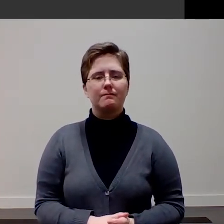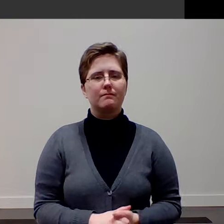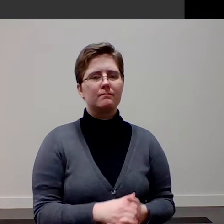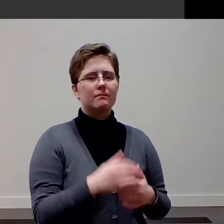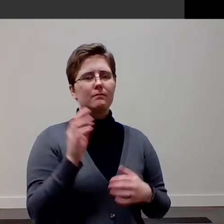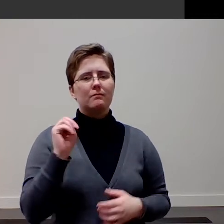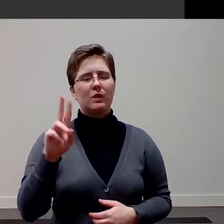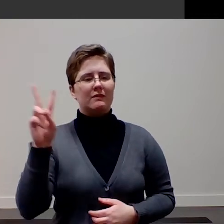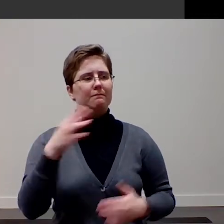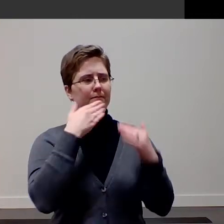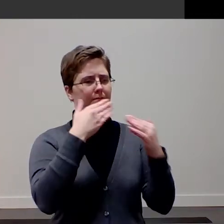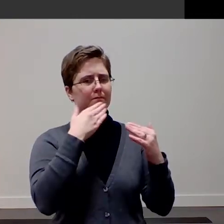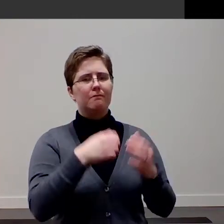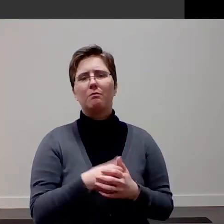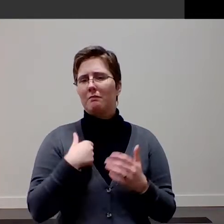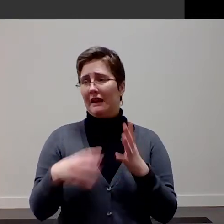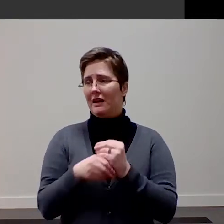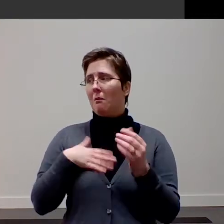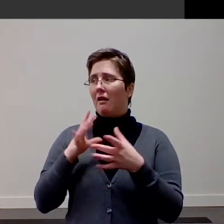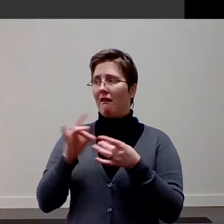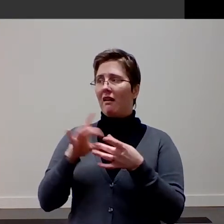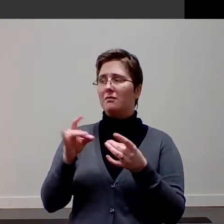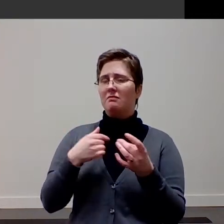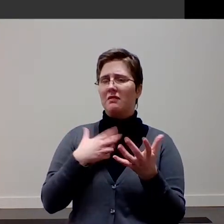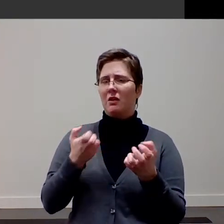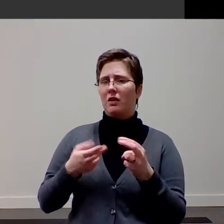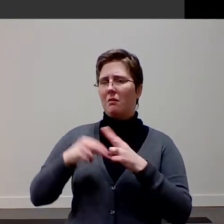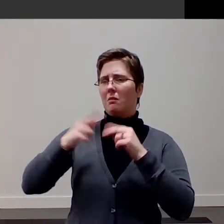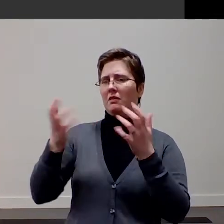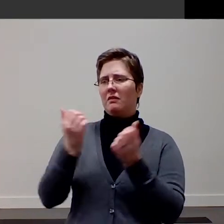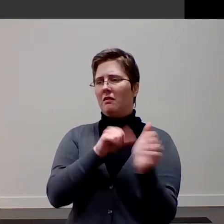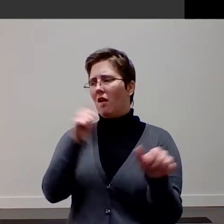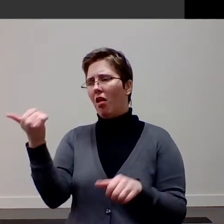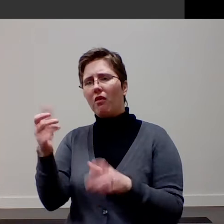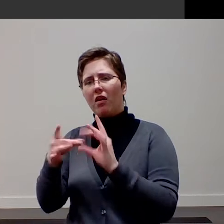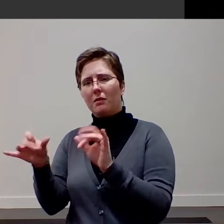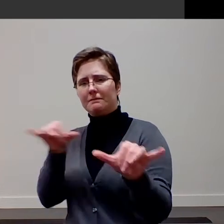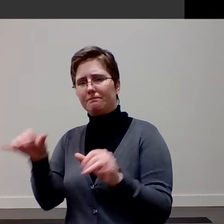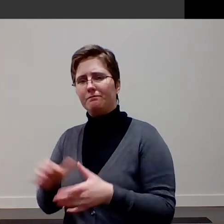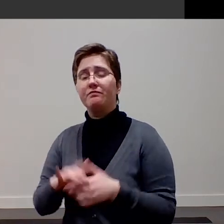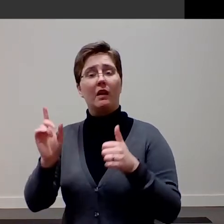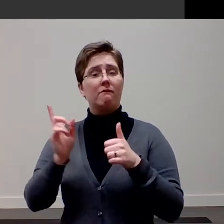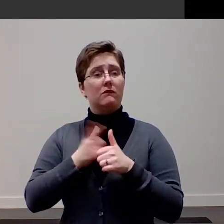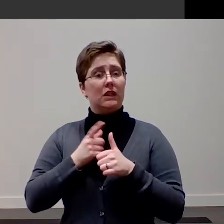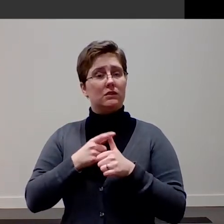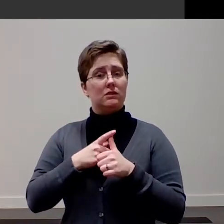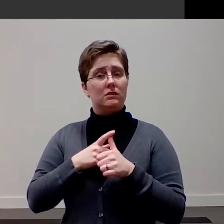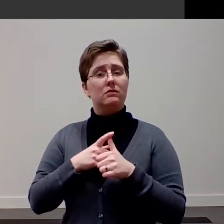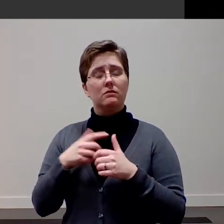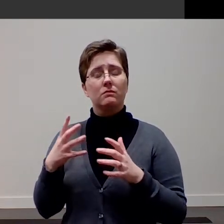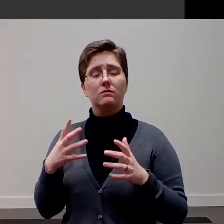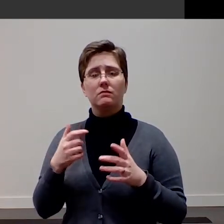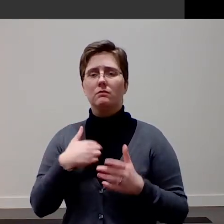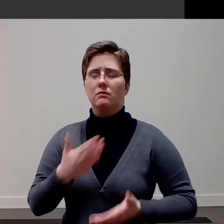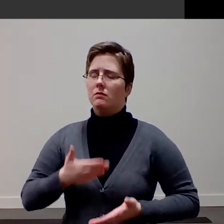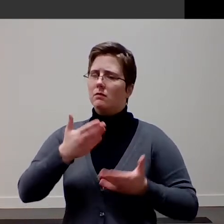Thank you. I think I'll just add my comments, and I just kind of want to build on what everybody else has said. The first thing is that